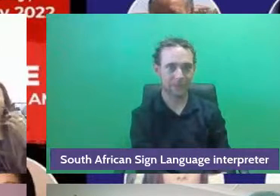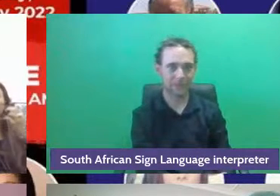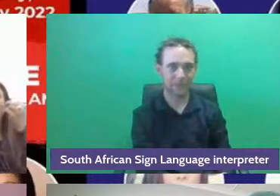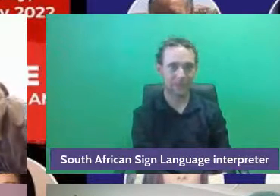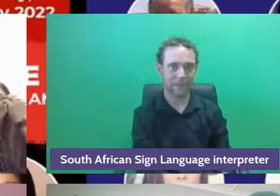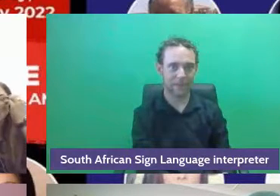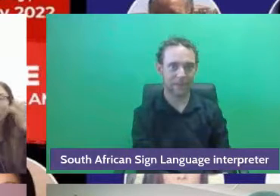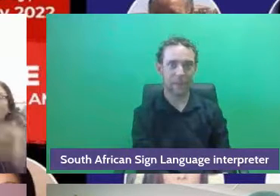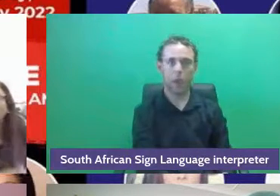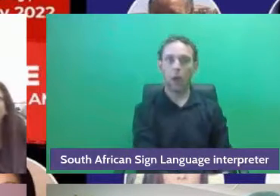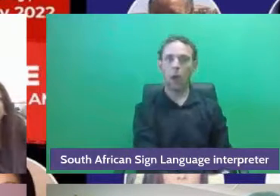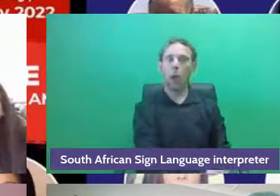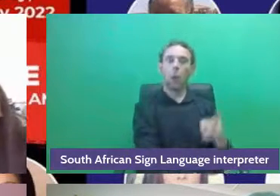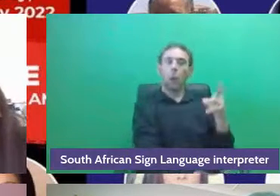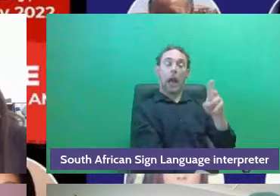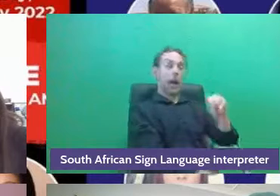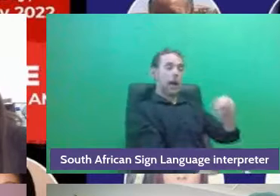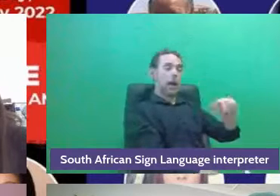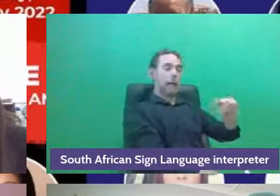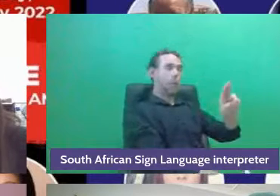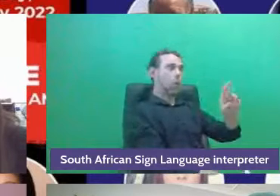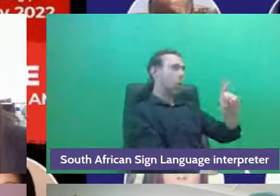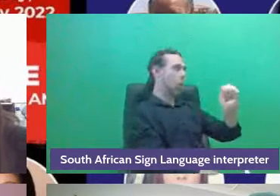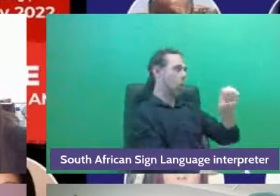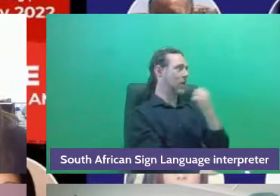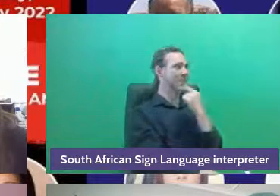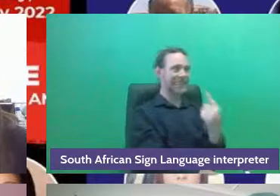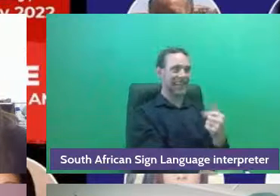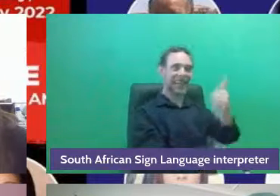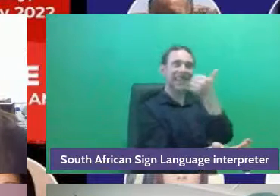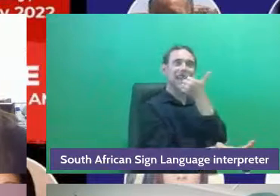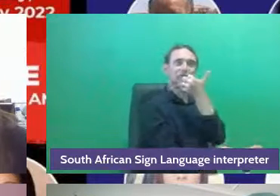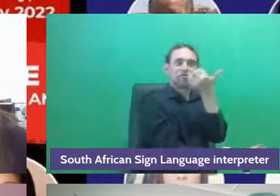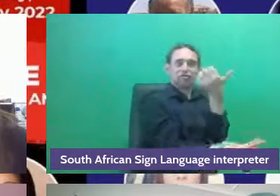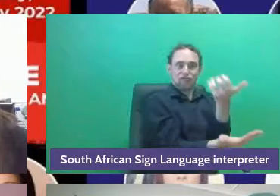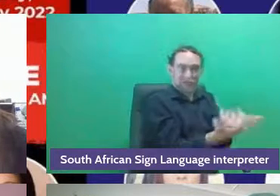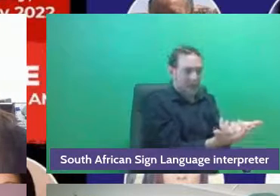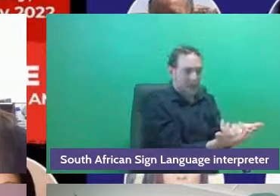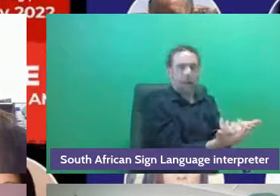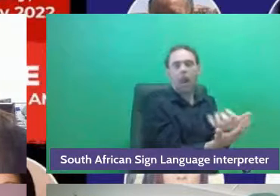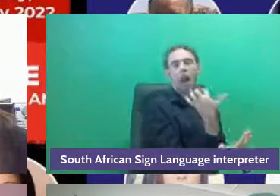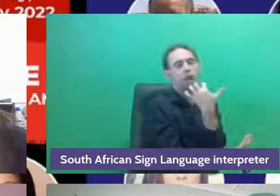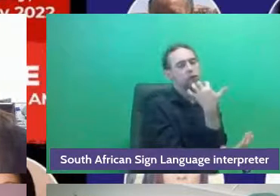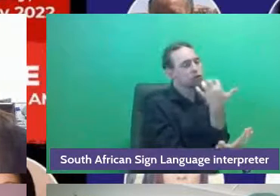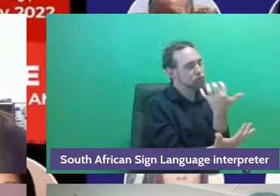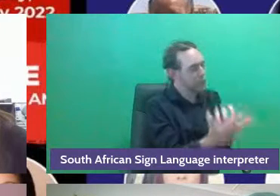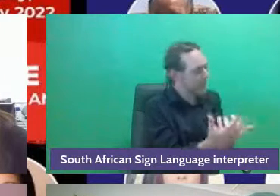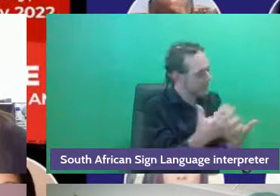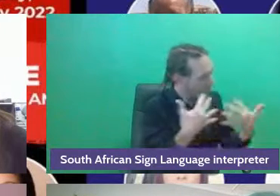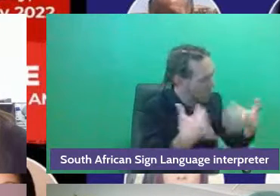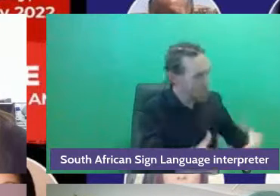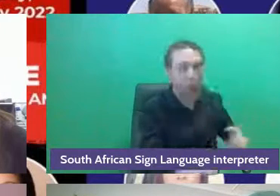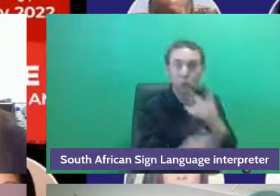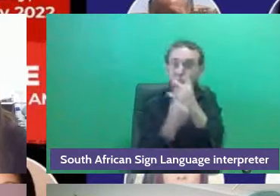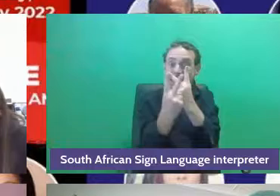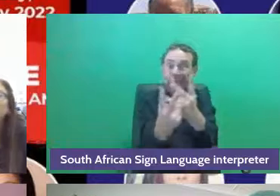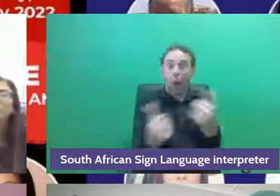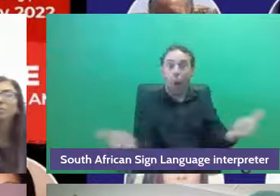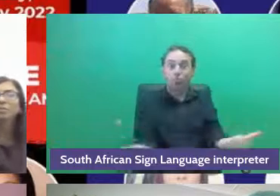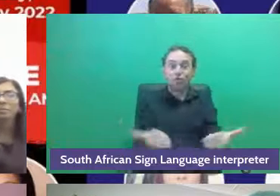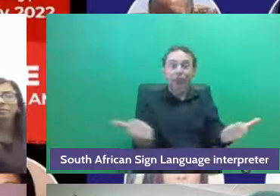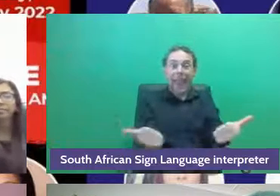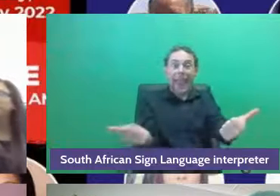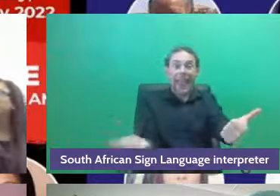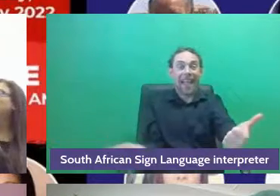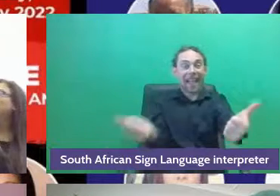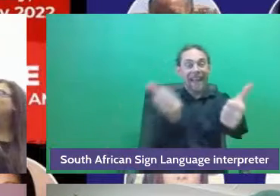That is incredible, and I think that here is already an alliance and within the CBOs